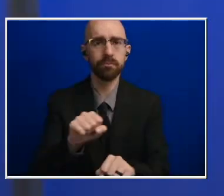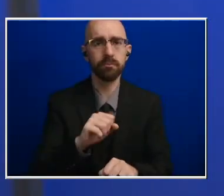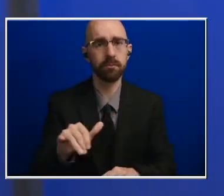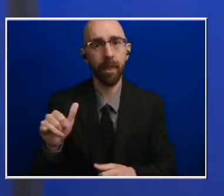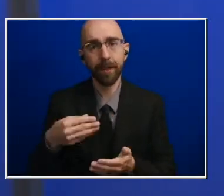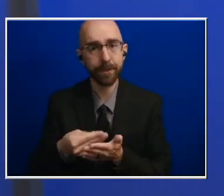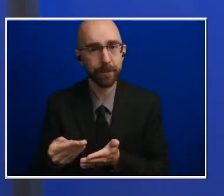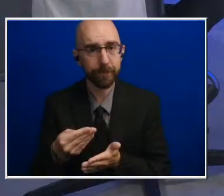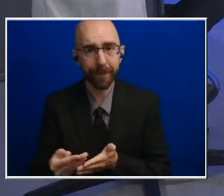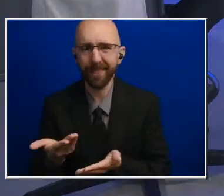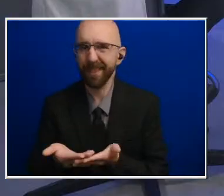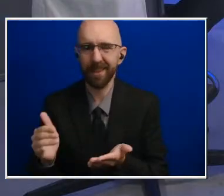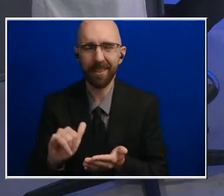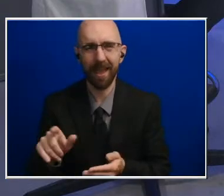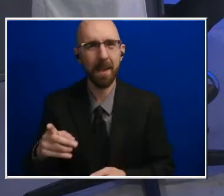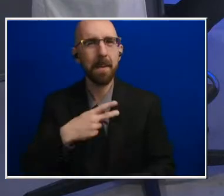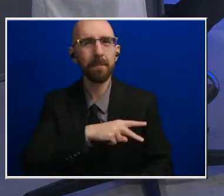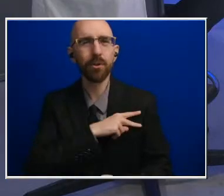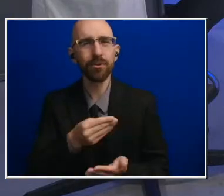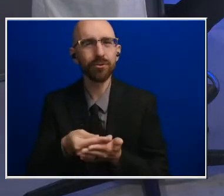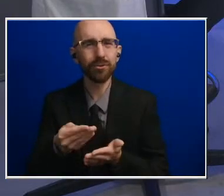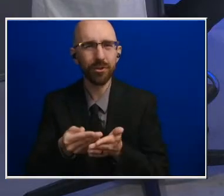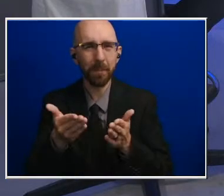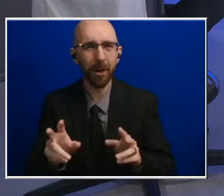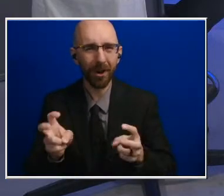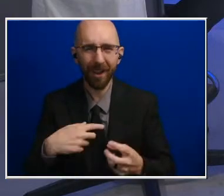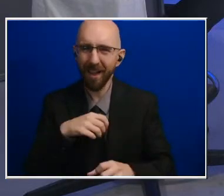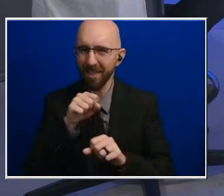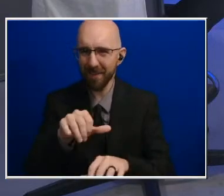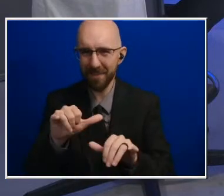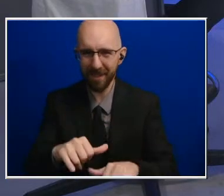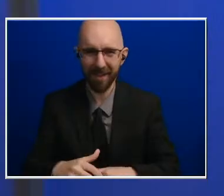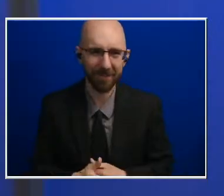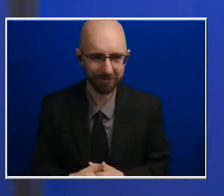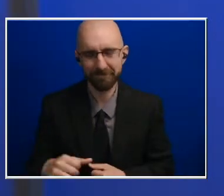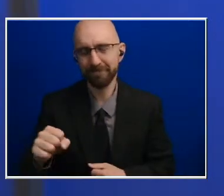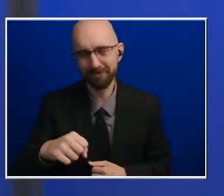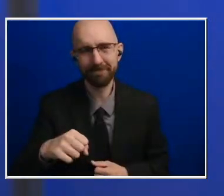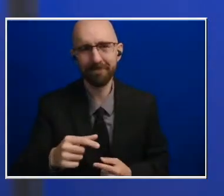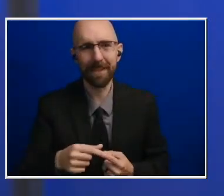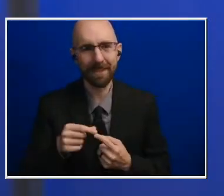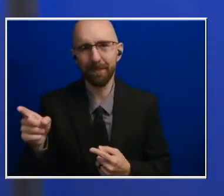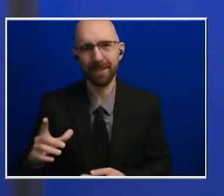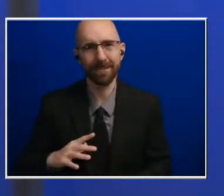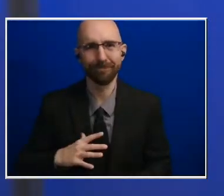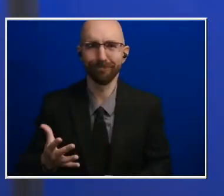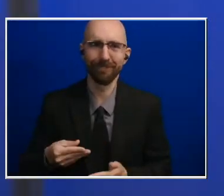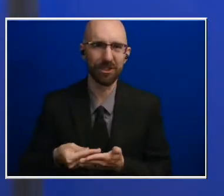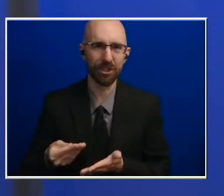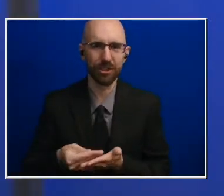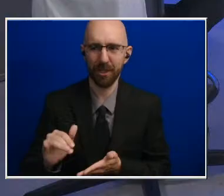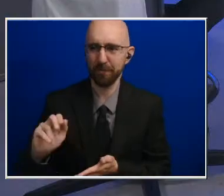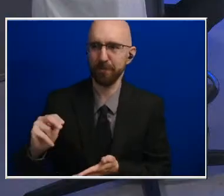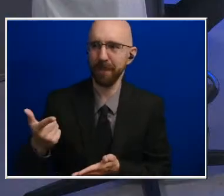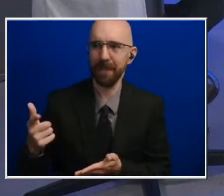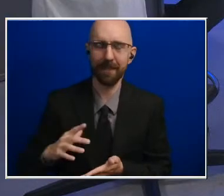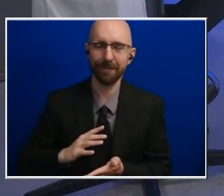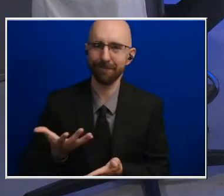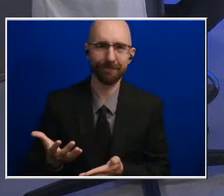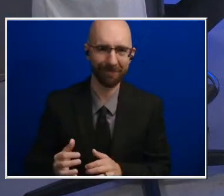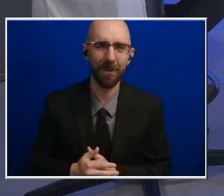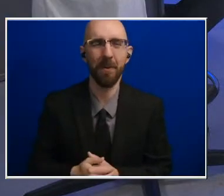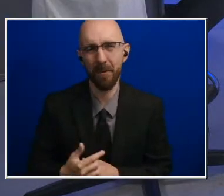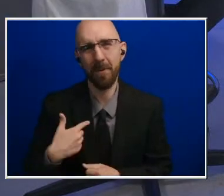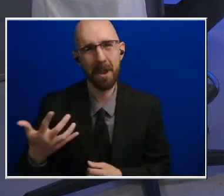He's like your personal shopper. Yeah. I love that. Yeah, except he doesn't like the shopping. Oh, I think he kind of does.